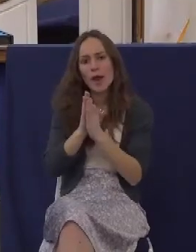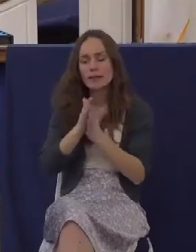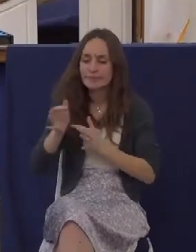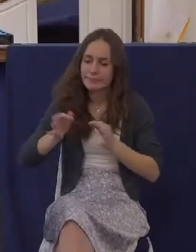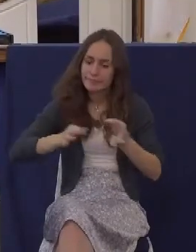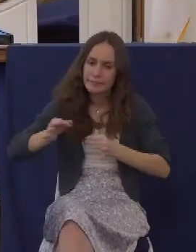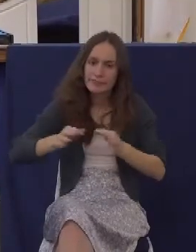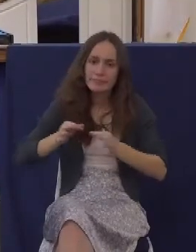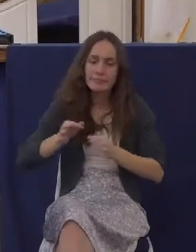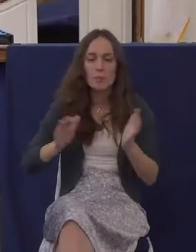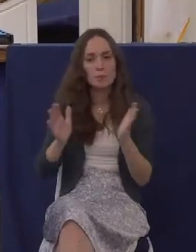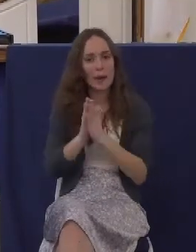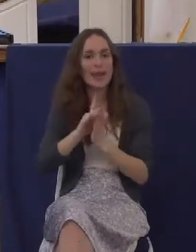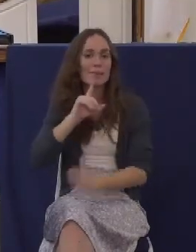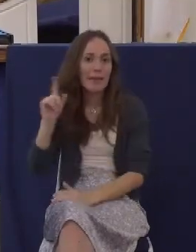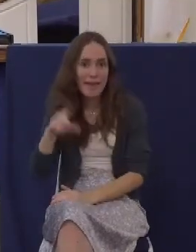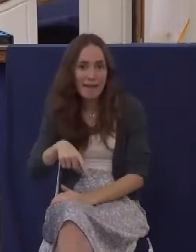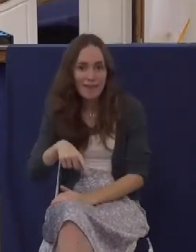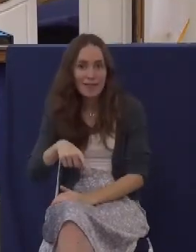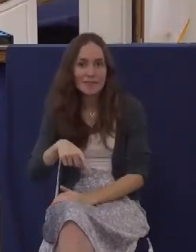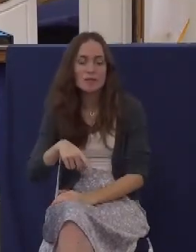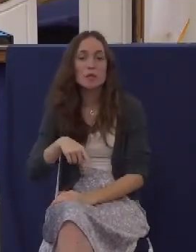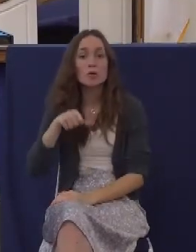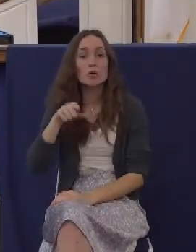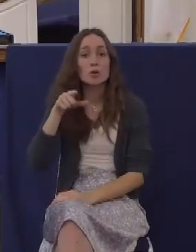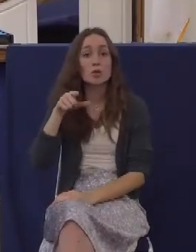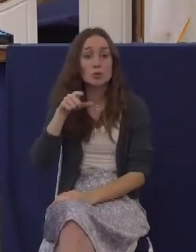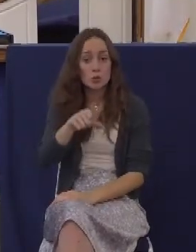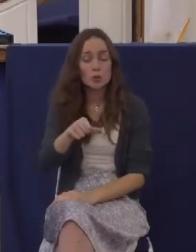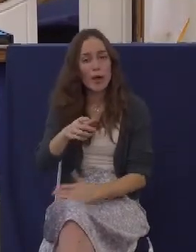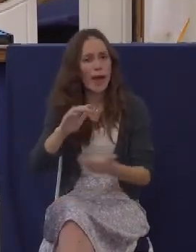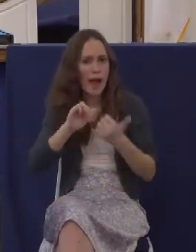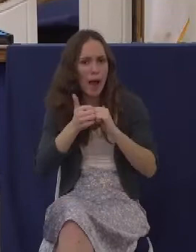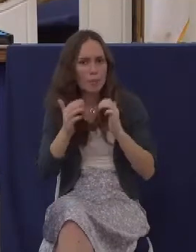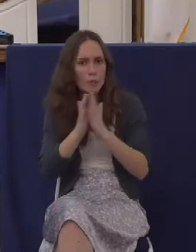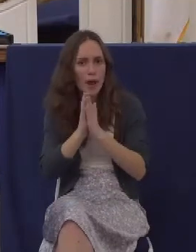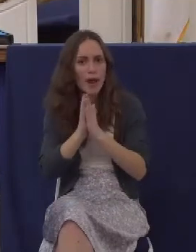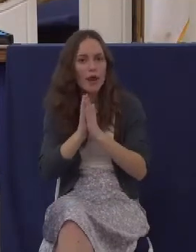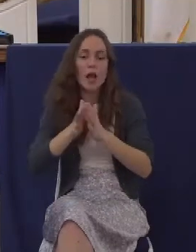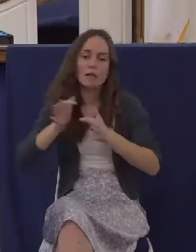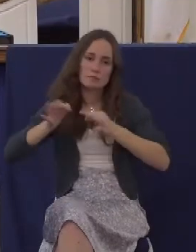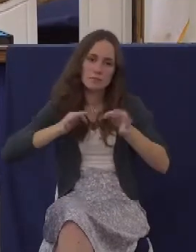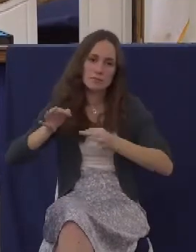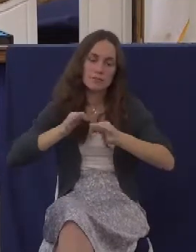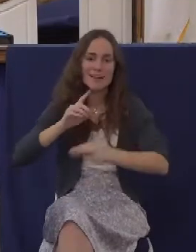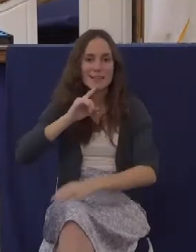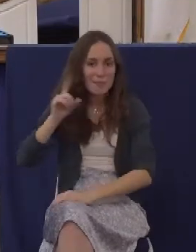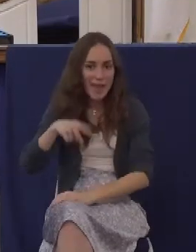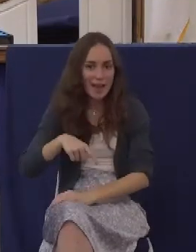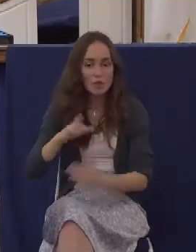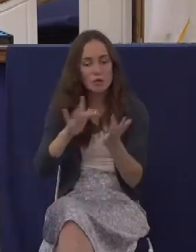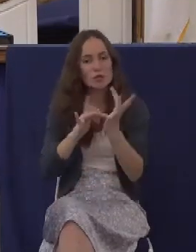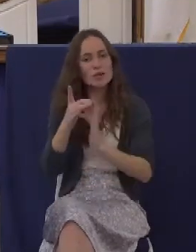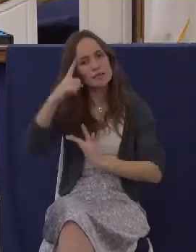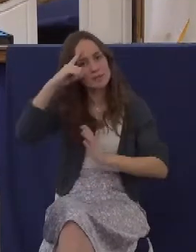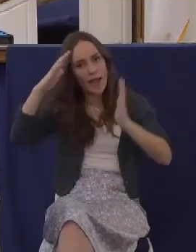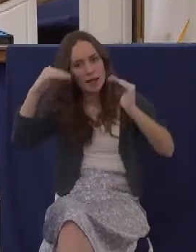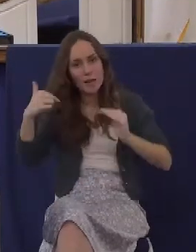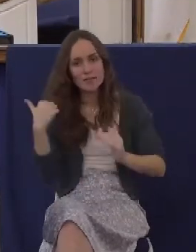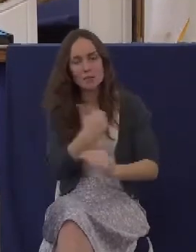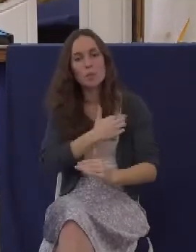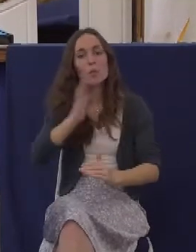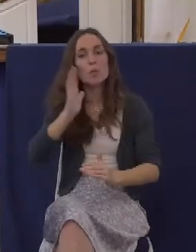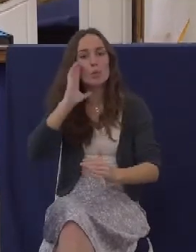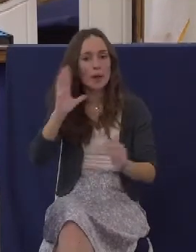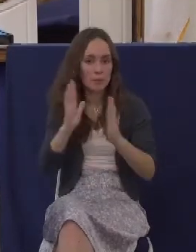imperative there, a command. After this manner you pray. Again, it's a command there. Jesus expects us to pray. Jesus